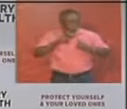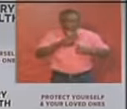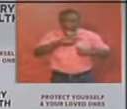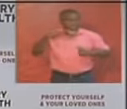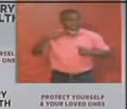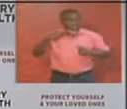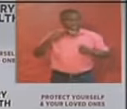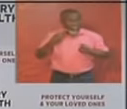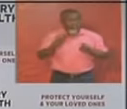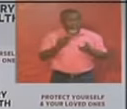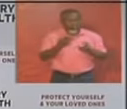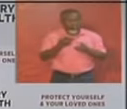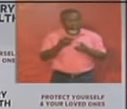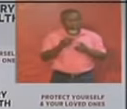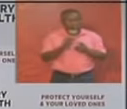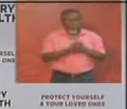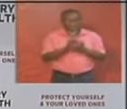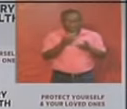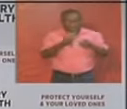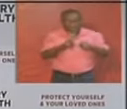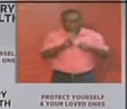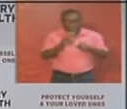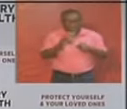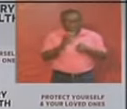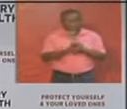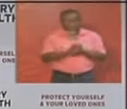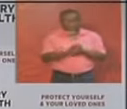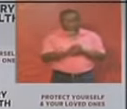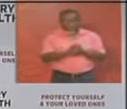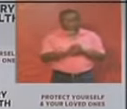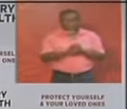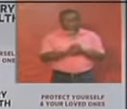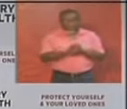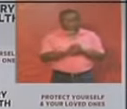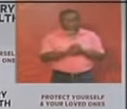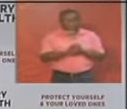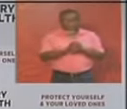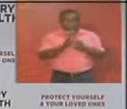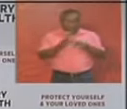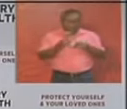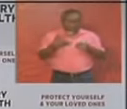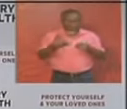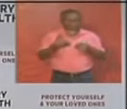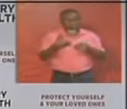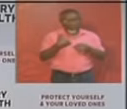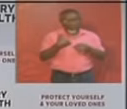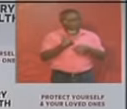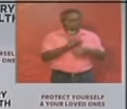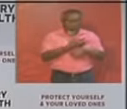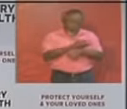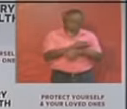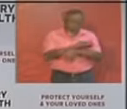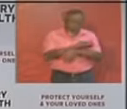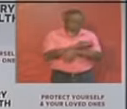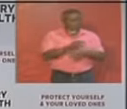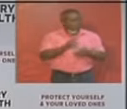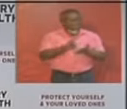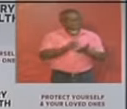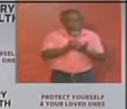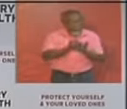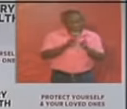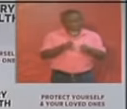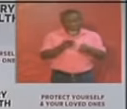site. You may have warmth as well as itching or bruising. There is also fatigue. Some persons